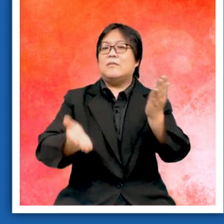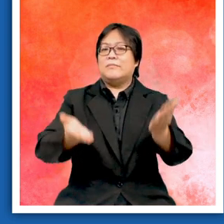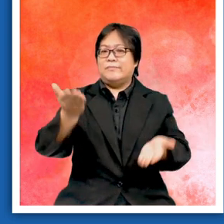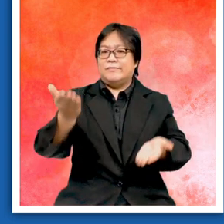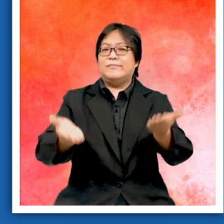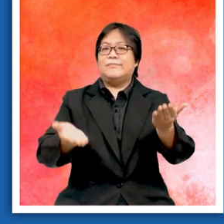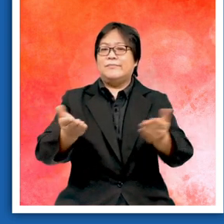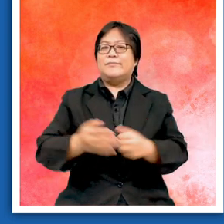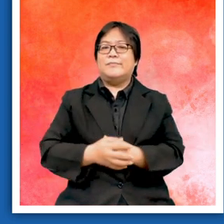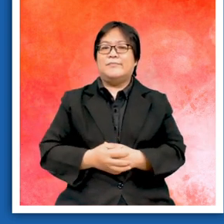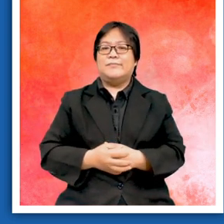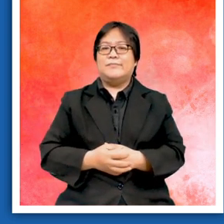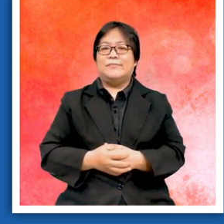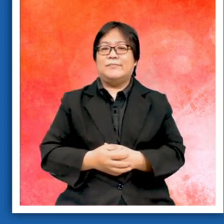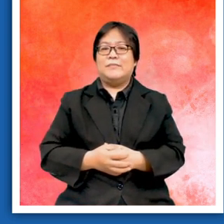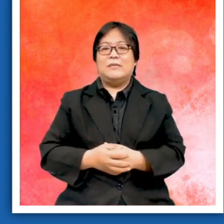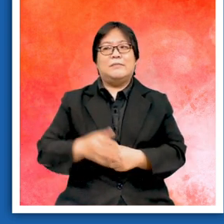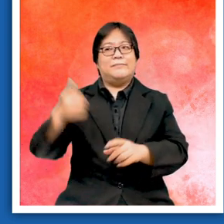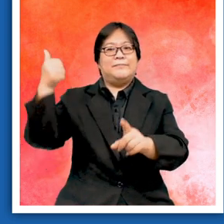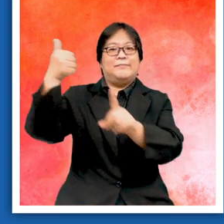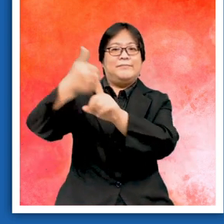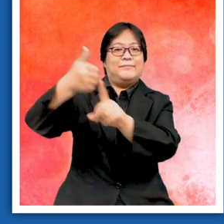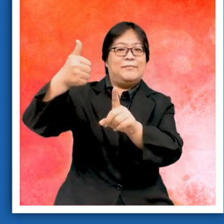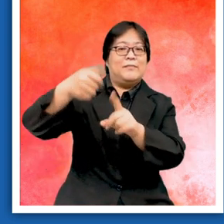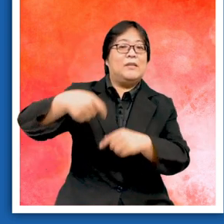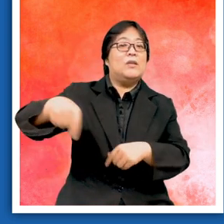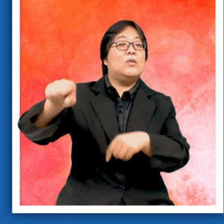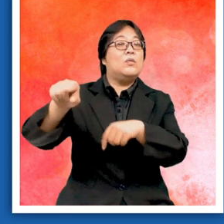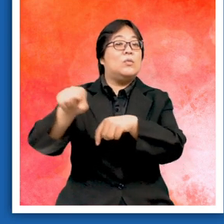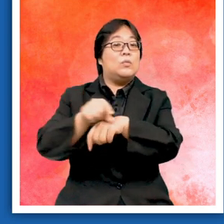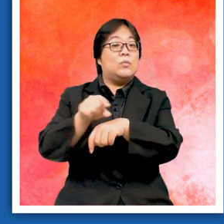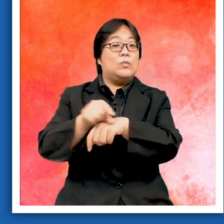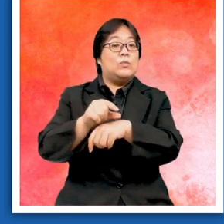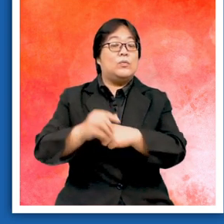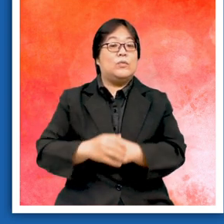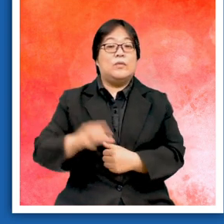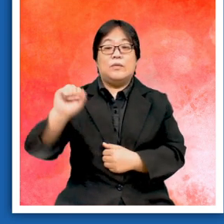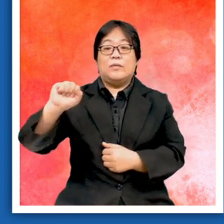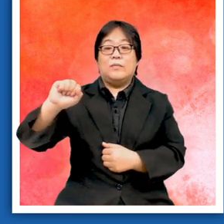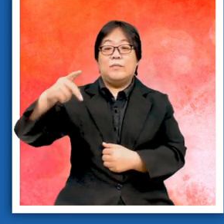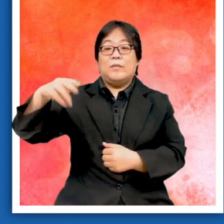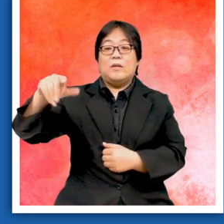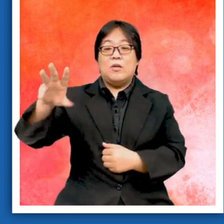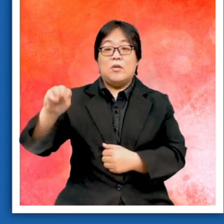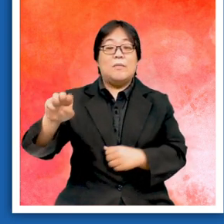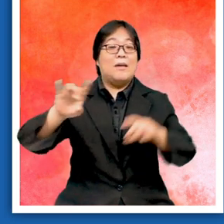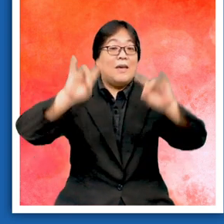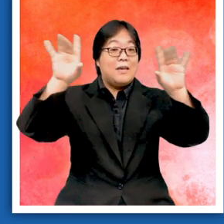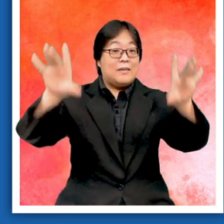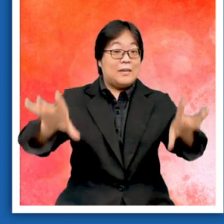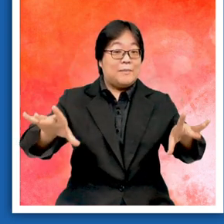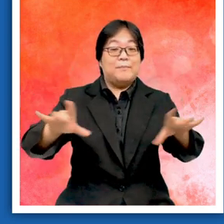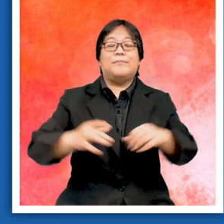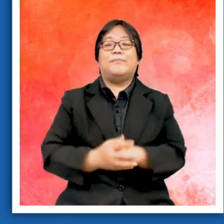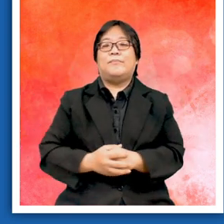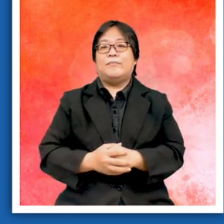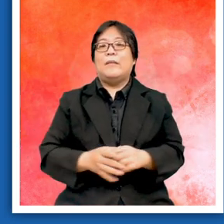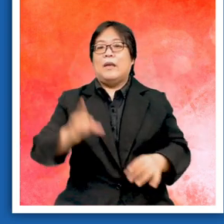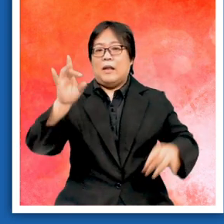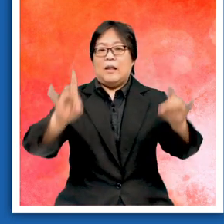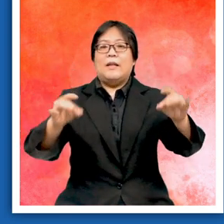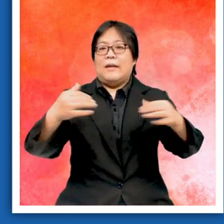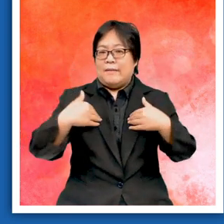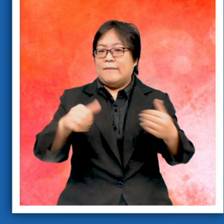be instructed to use the Spectrum exam. It is another